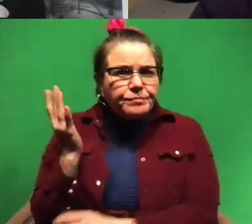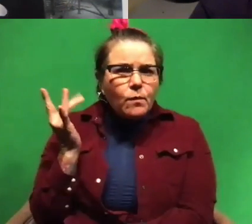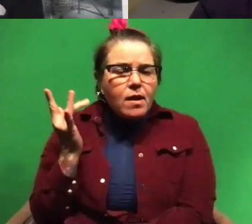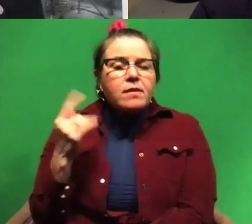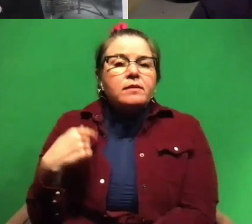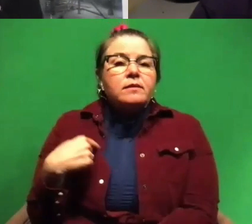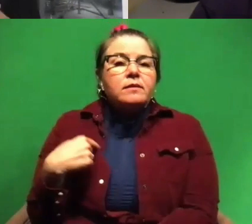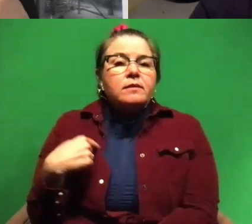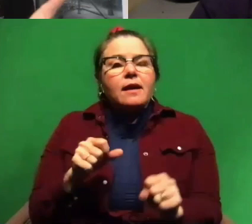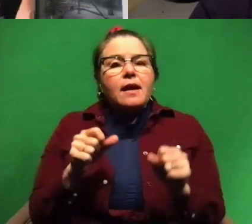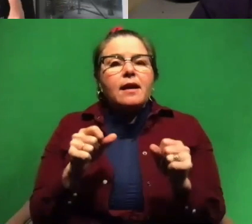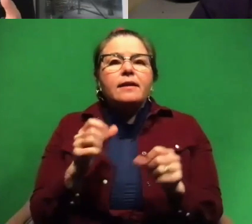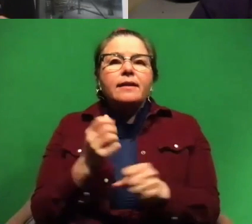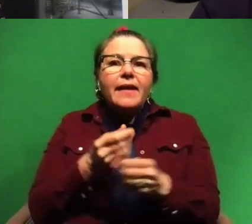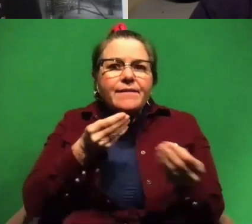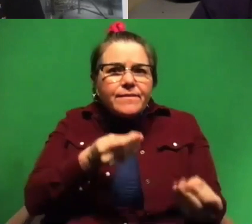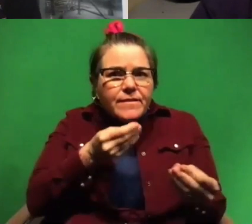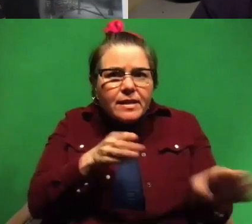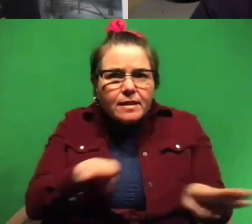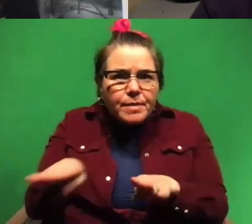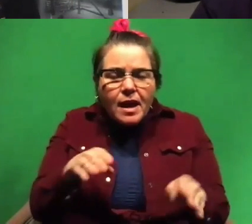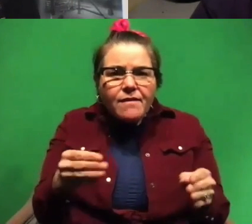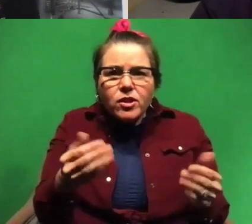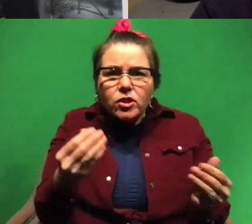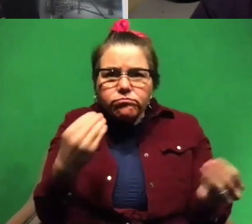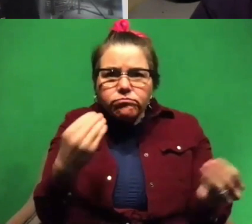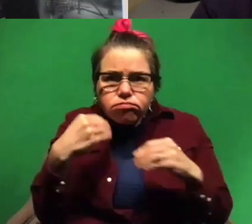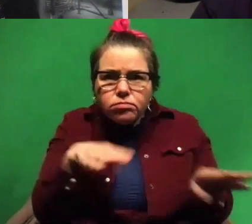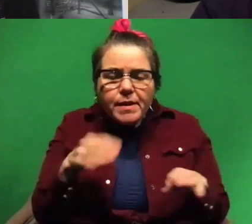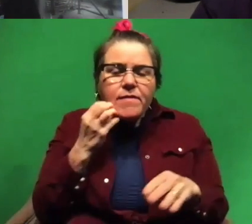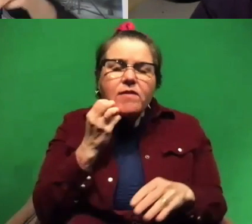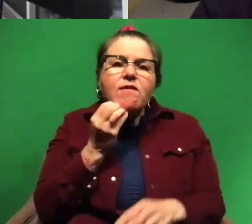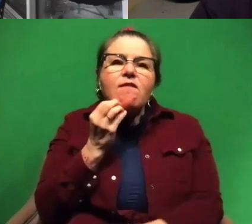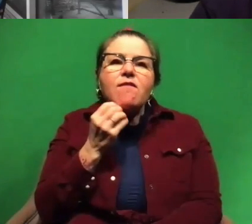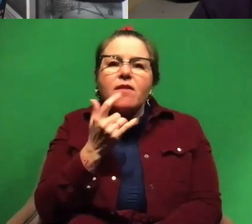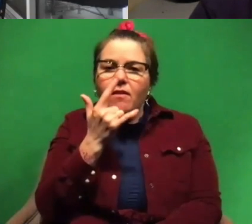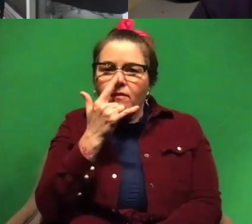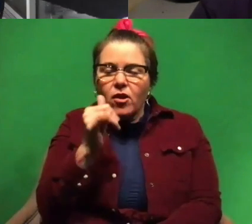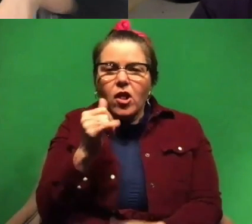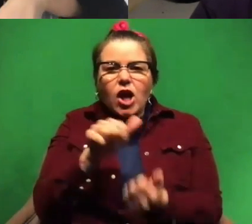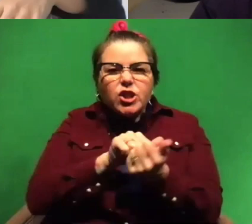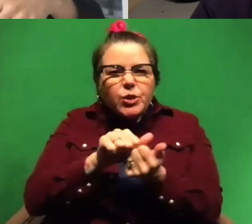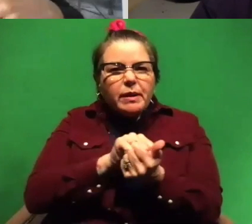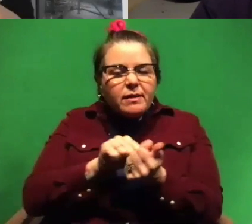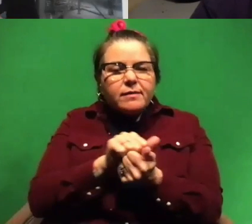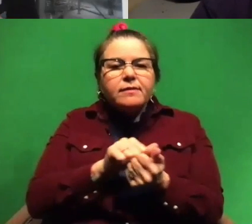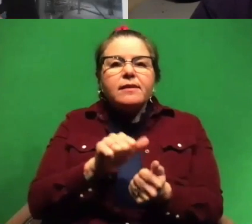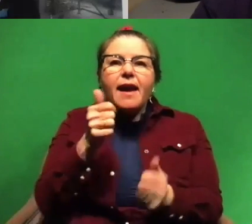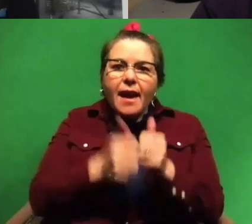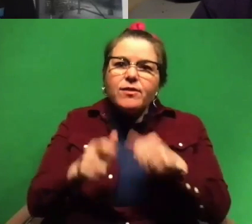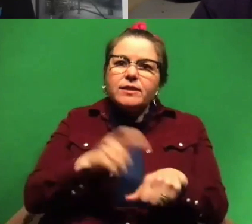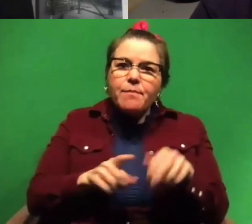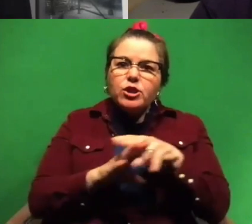able to get things like feeding behavior, which kind of looked like chewing. So every time the shark chewed, we got